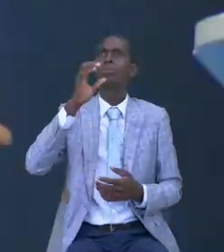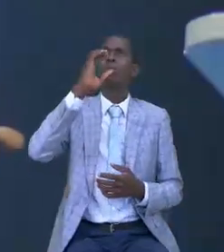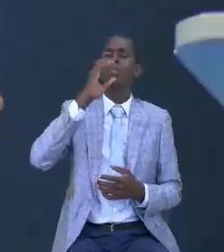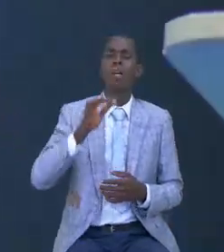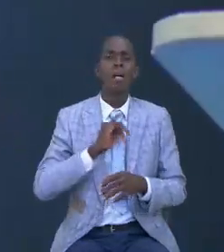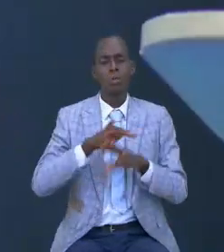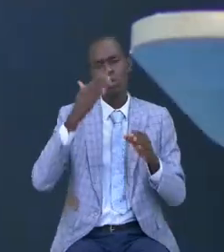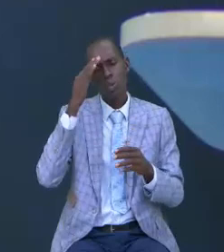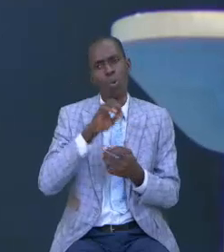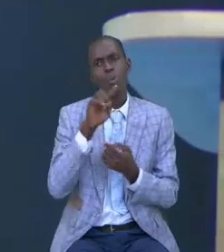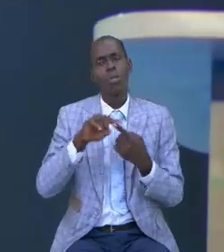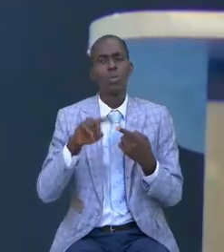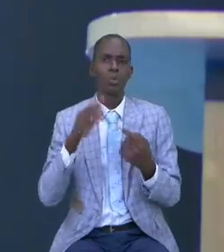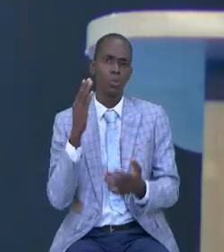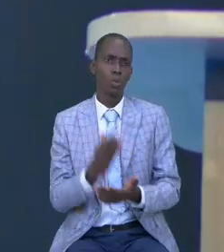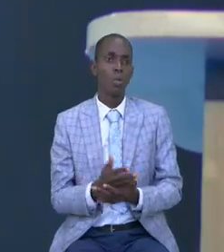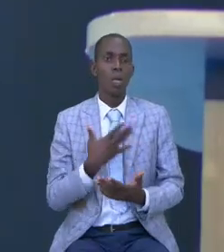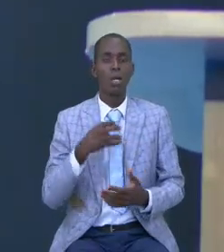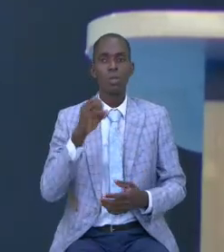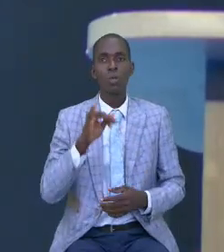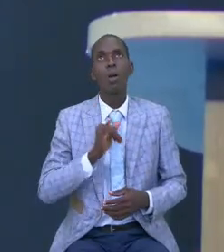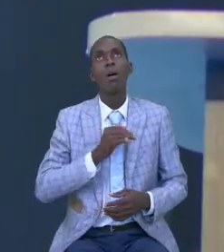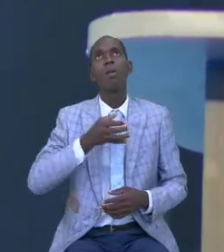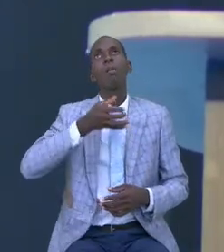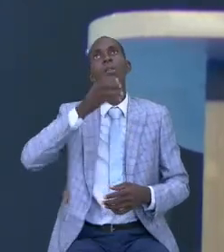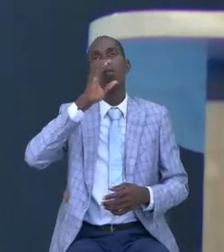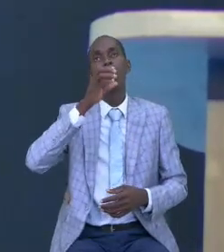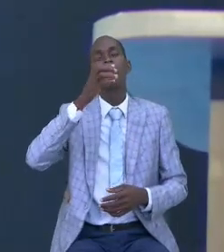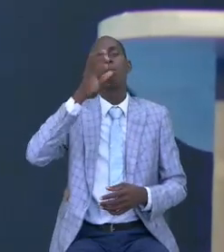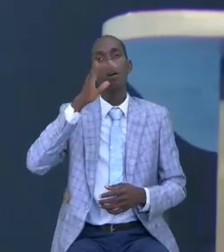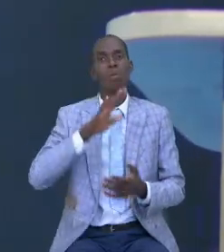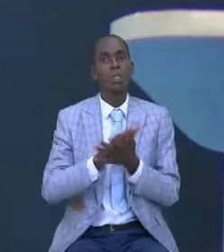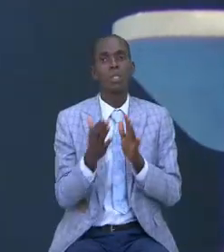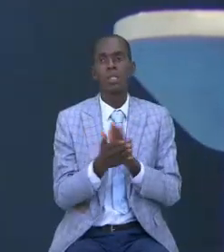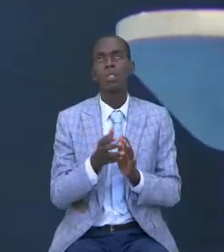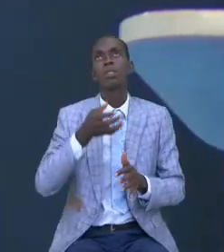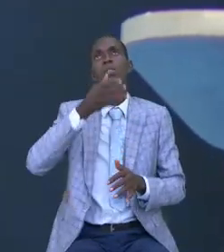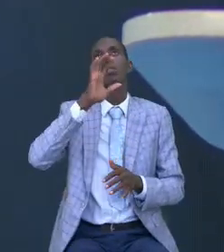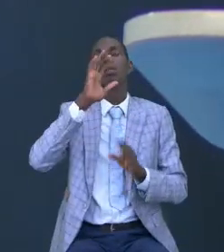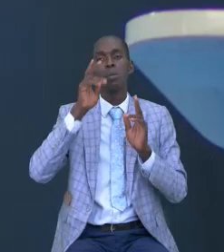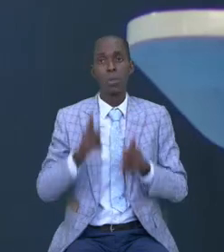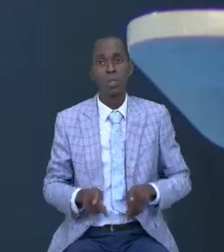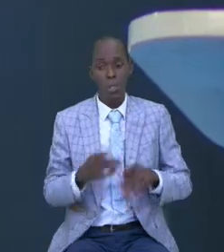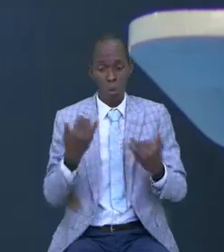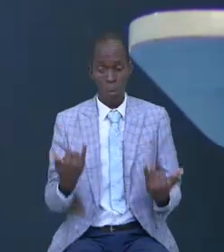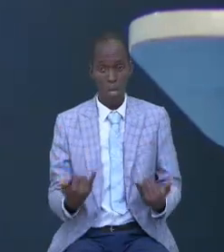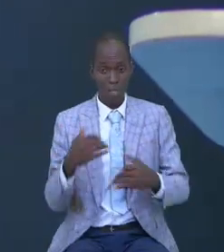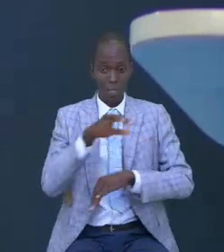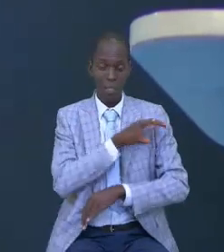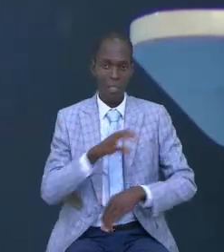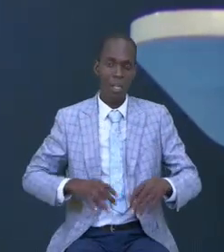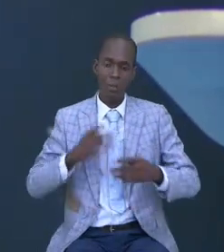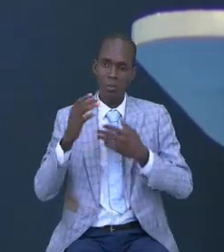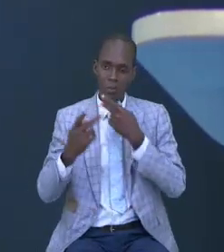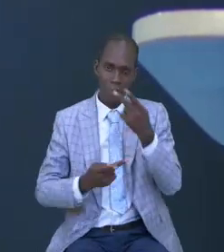And so I'm drunken, I become a drunkard. Christ visits you tonight. I said,